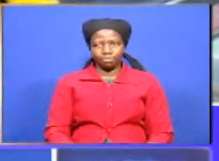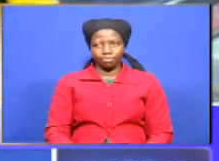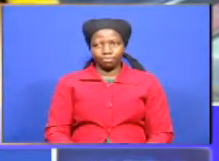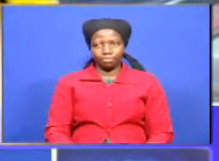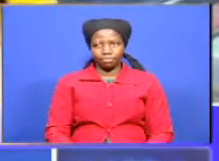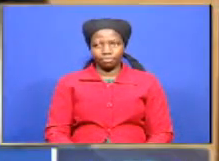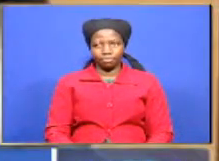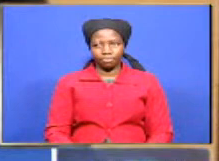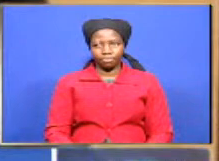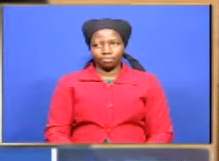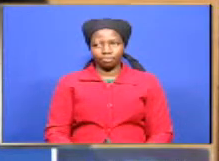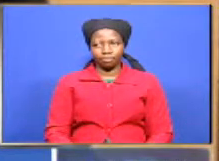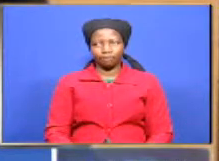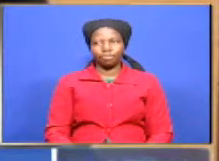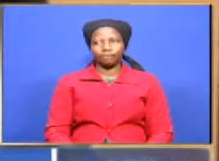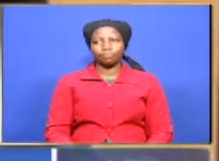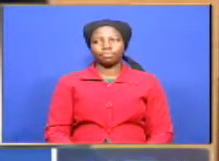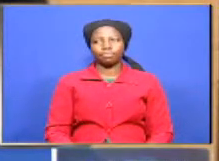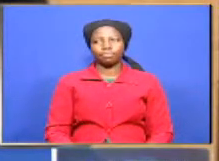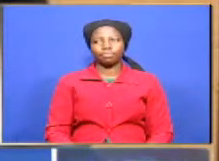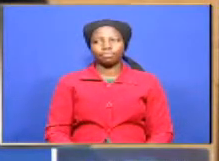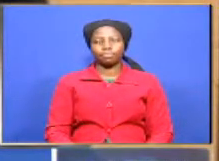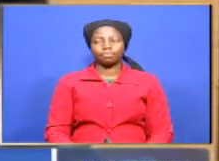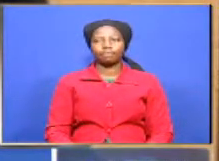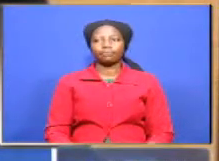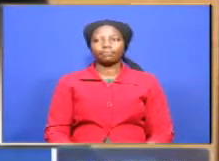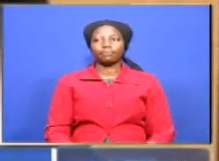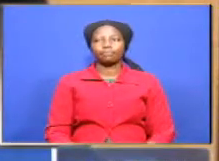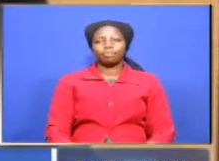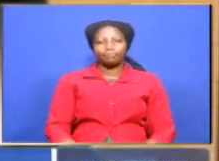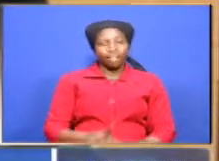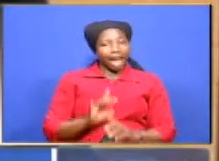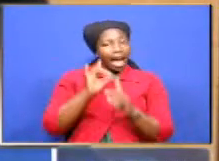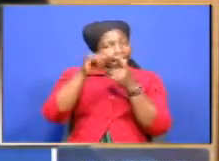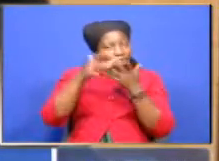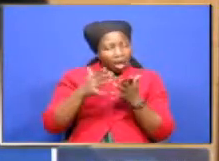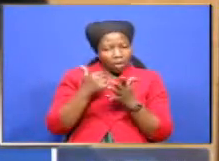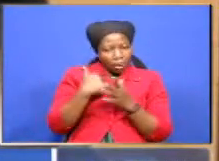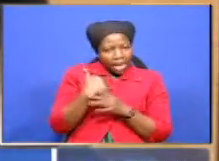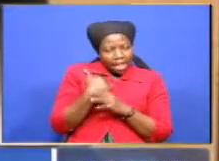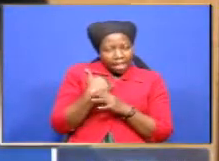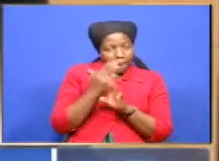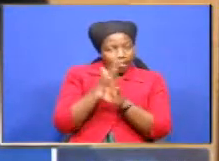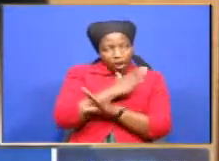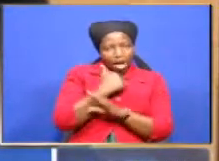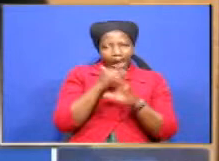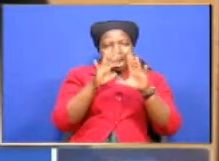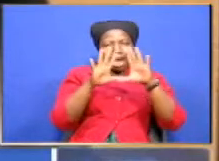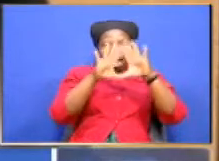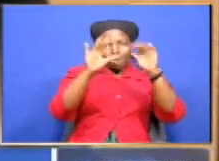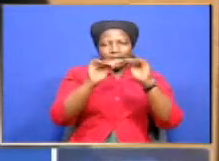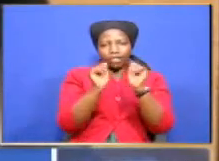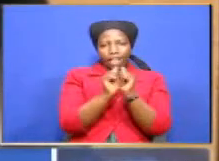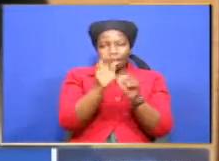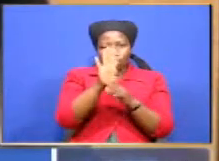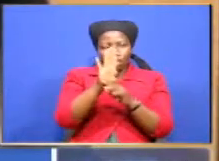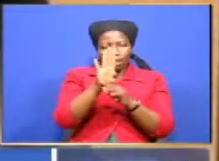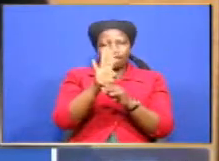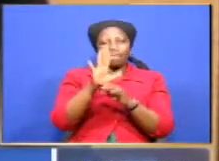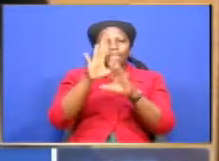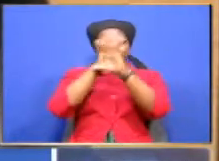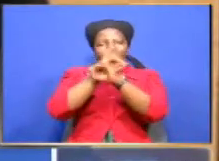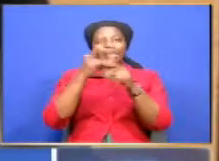And to this effect, we allocated, we had a budget of 10 billion. The president announced a budget of 10